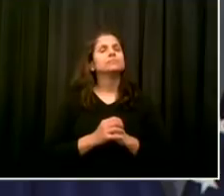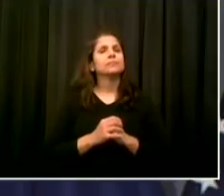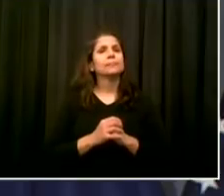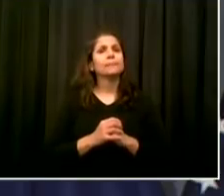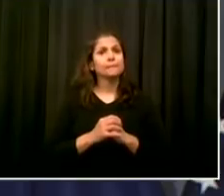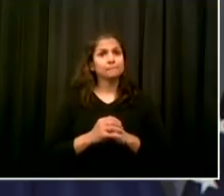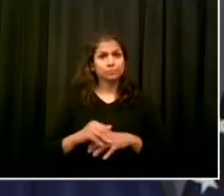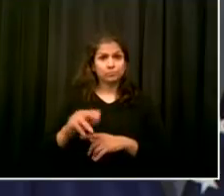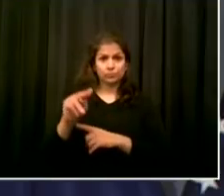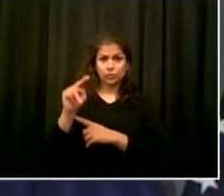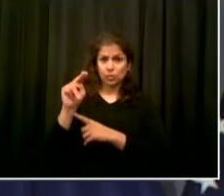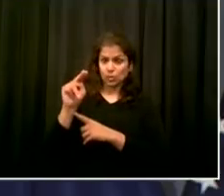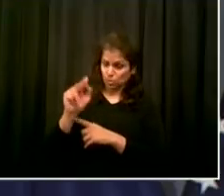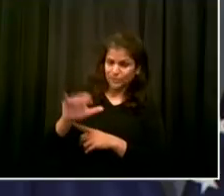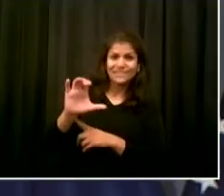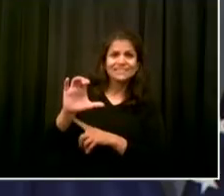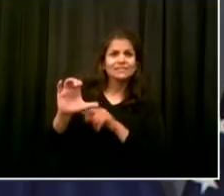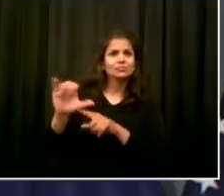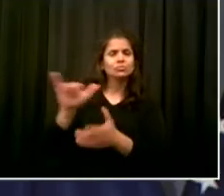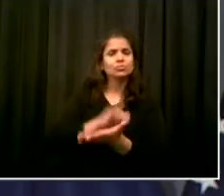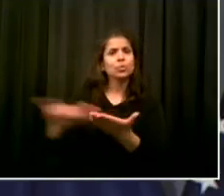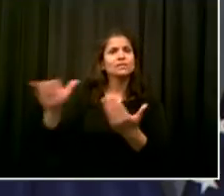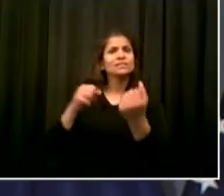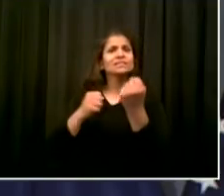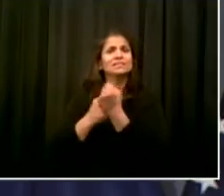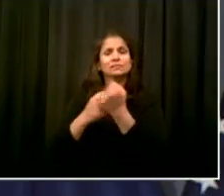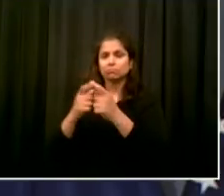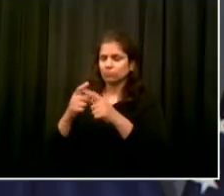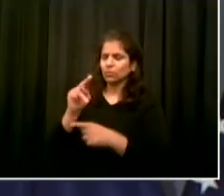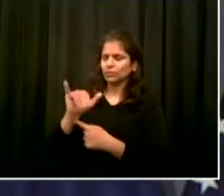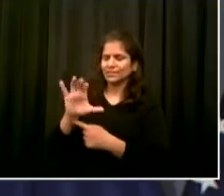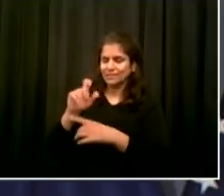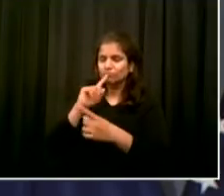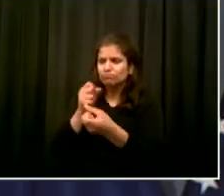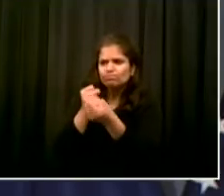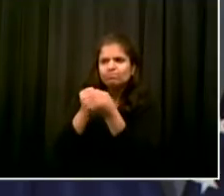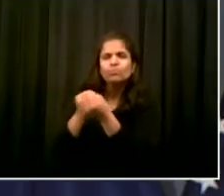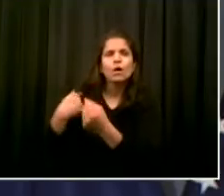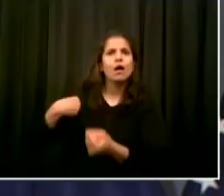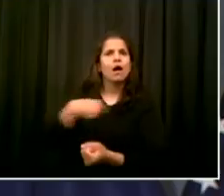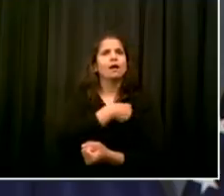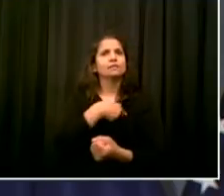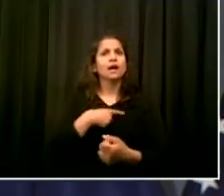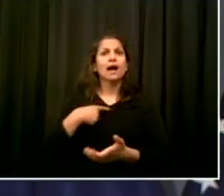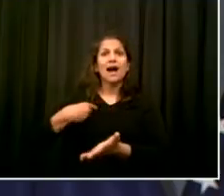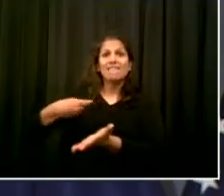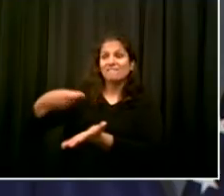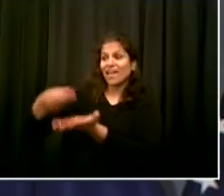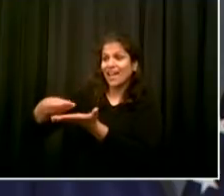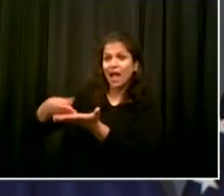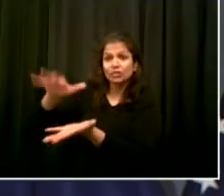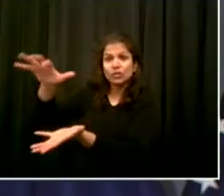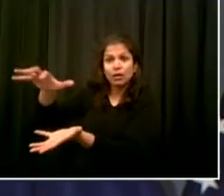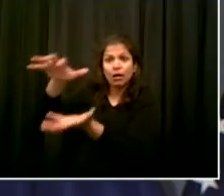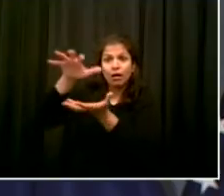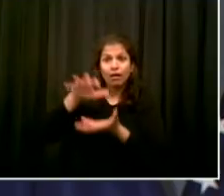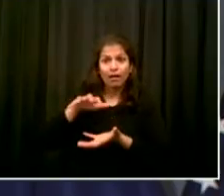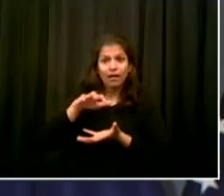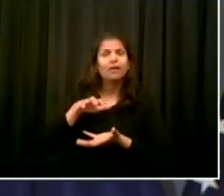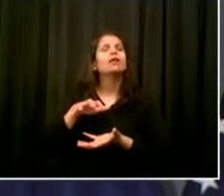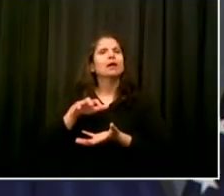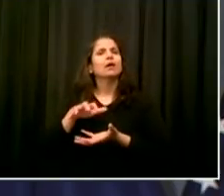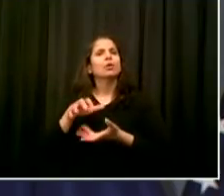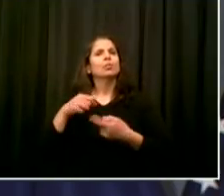New York City is the largest Kill Violence global and crisis management system replication site in the